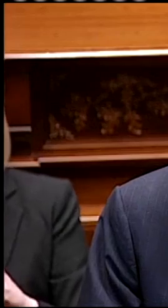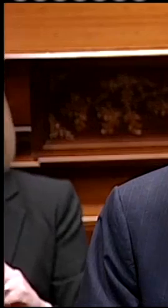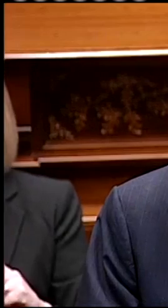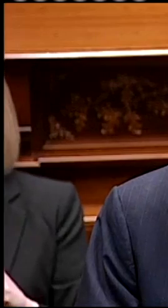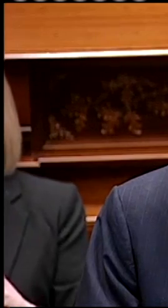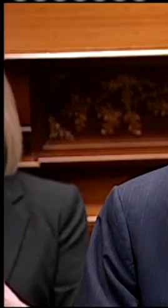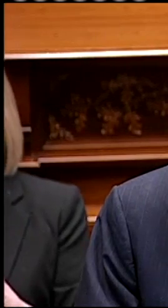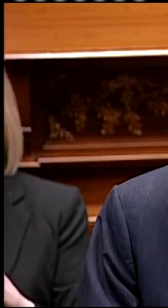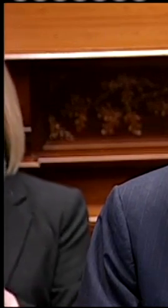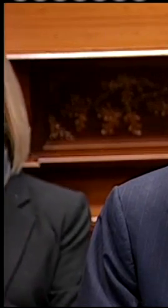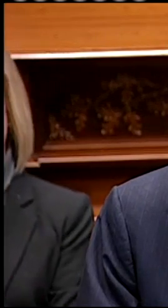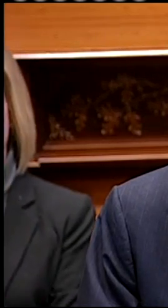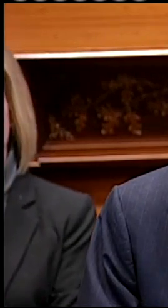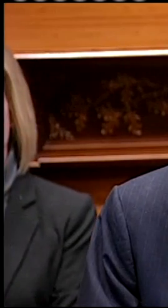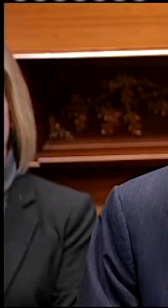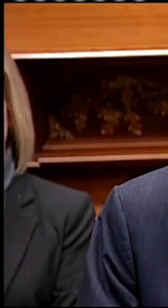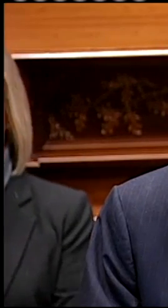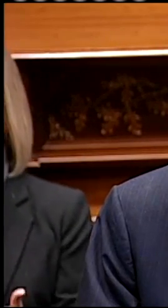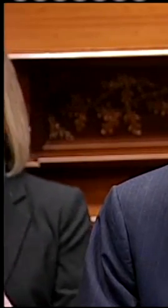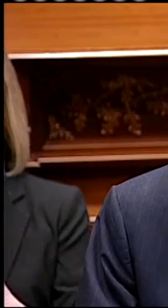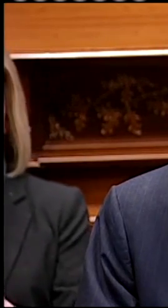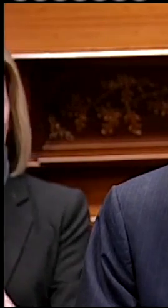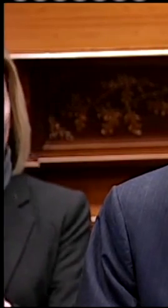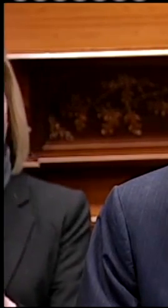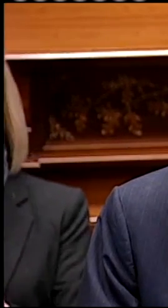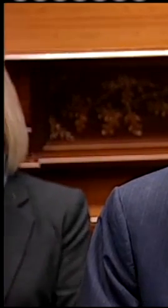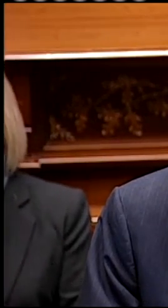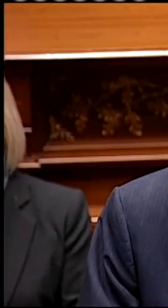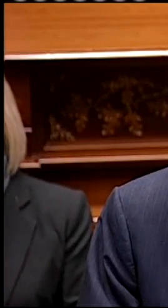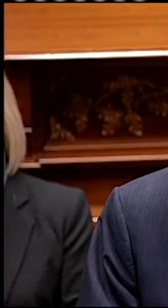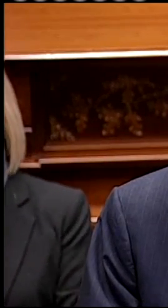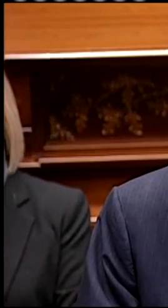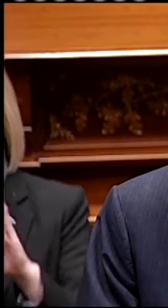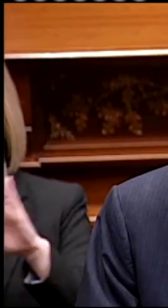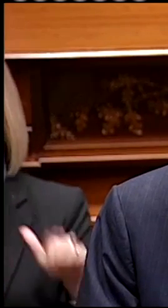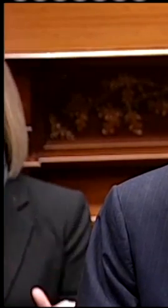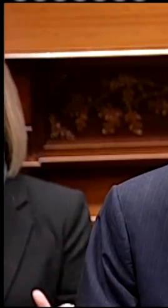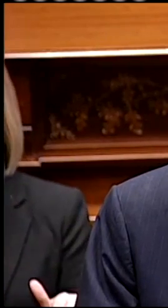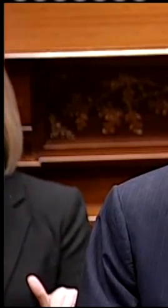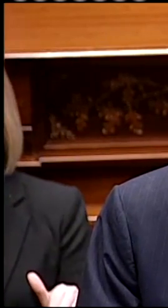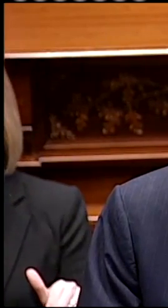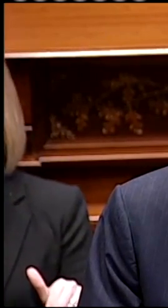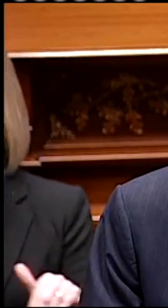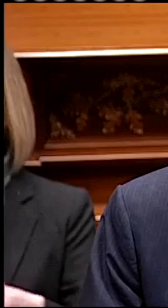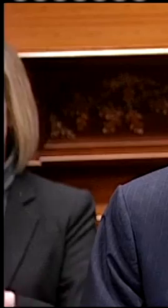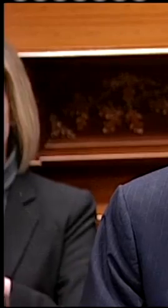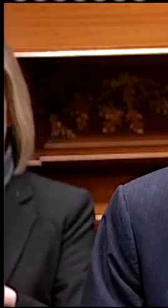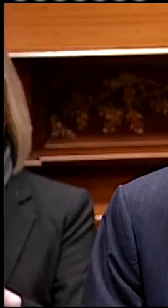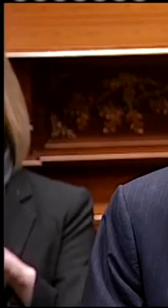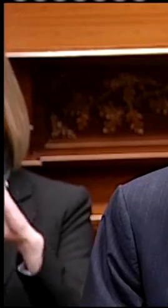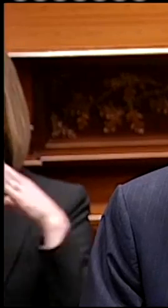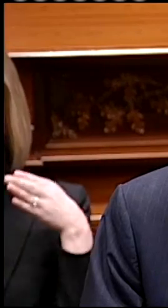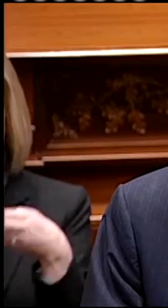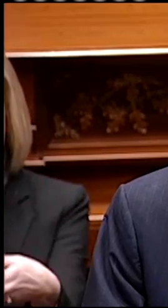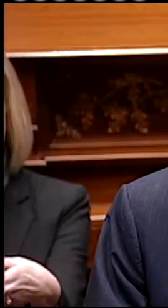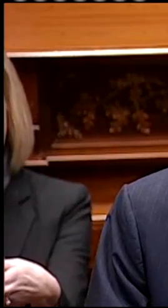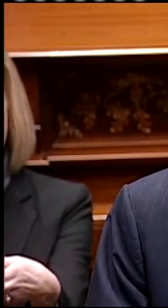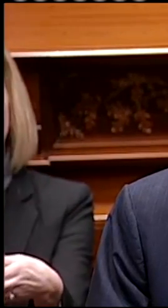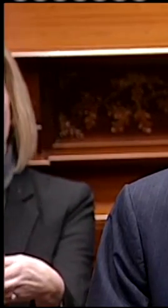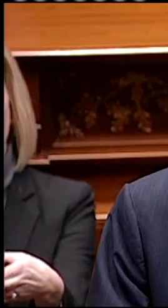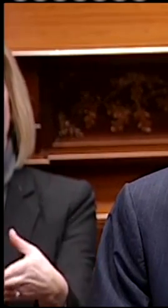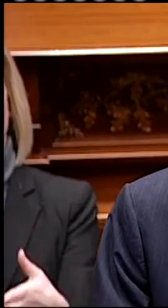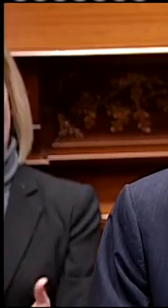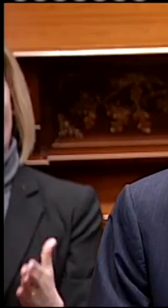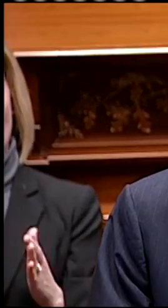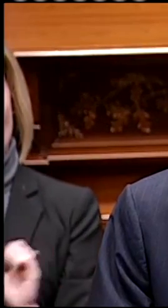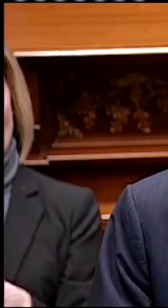code. We have an antiquated tax system whose base is too narrow, and that makes